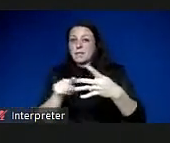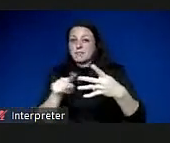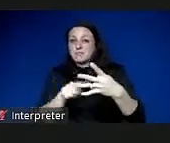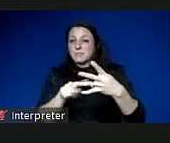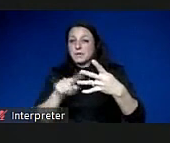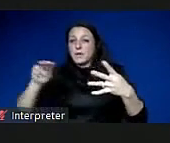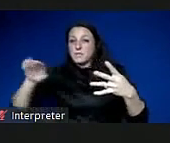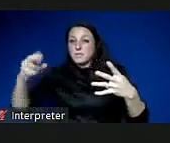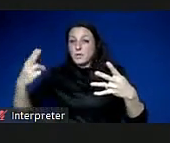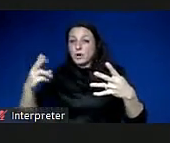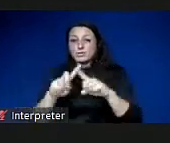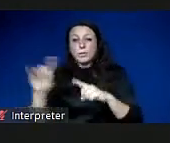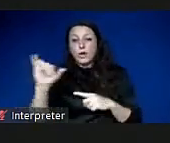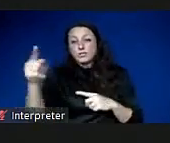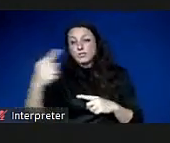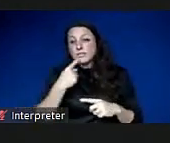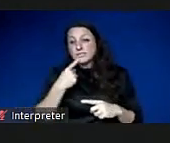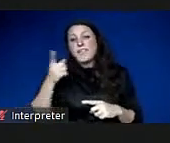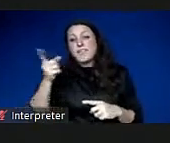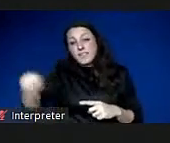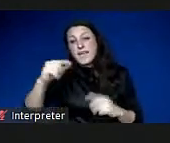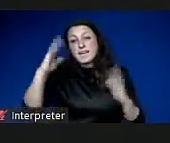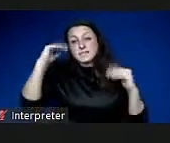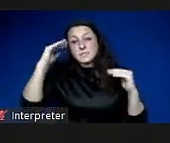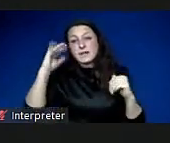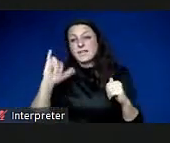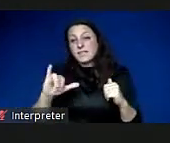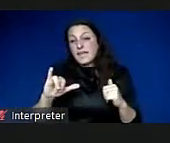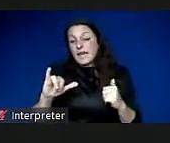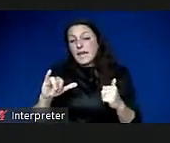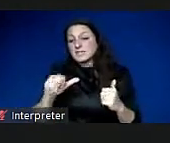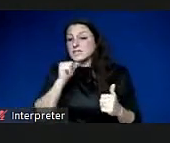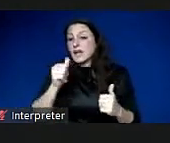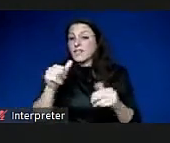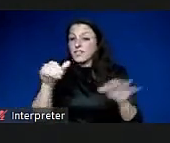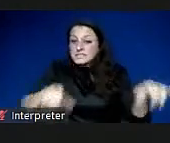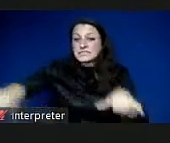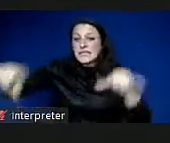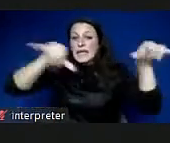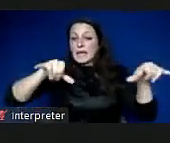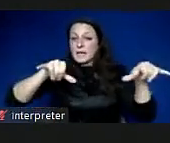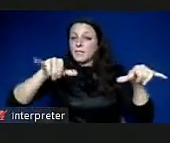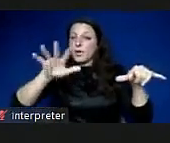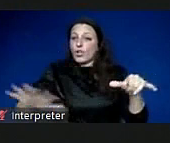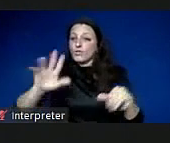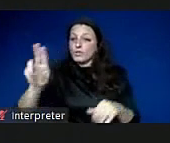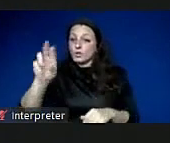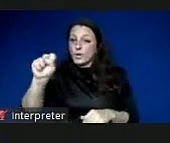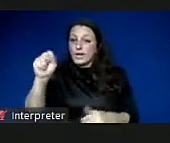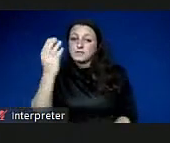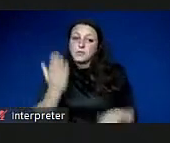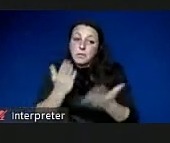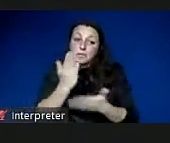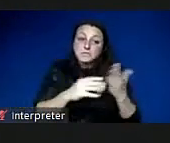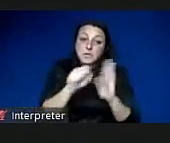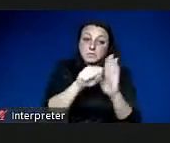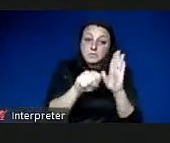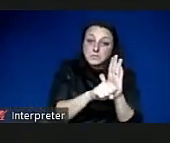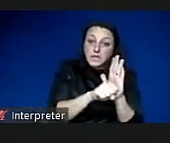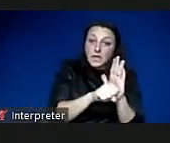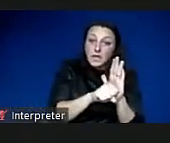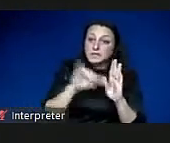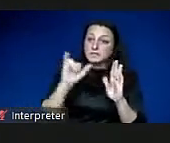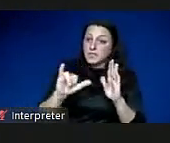they expect that the experience won't be the same necessarily across the country. So there might be some states where that